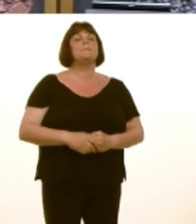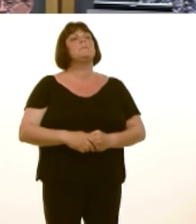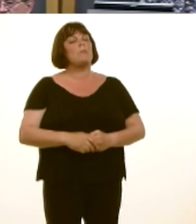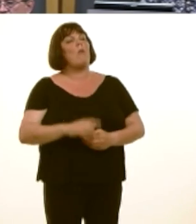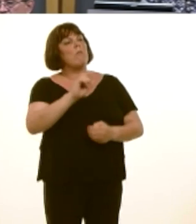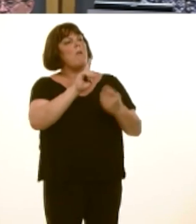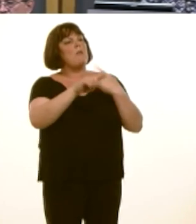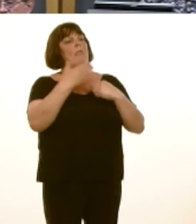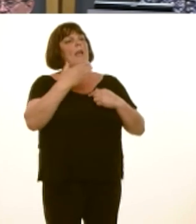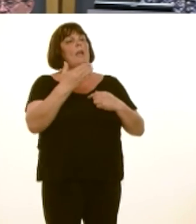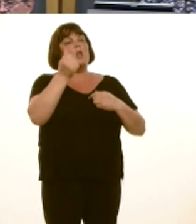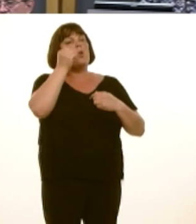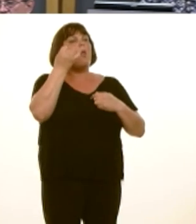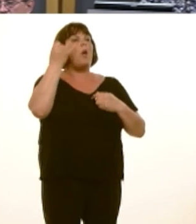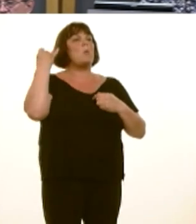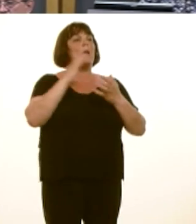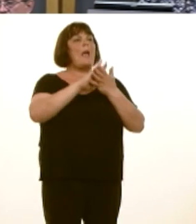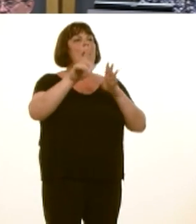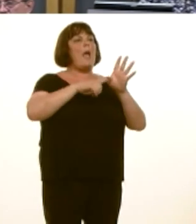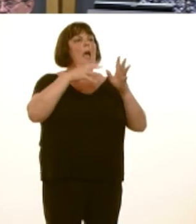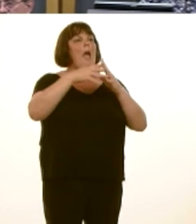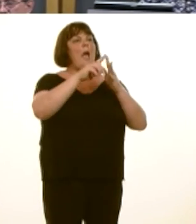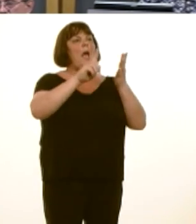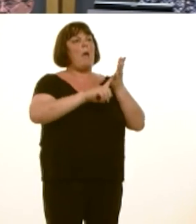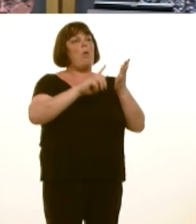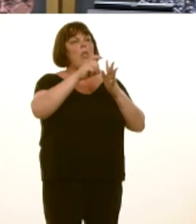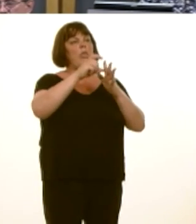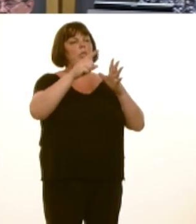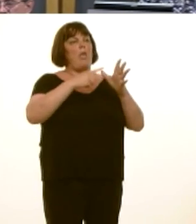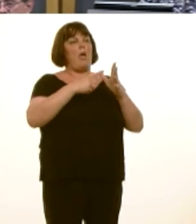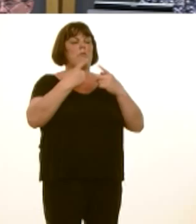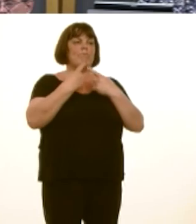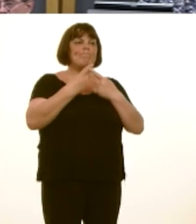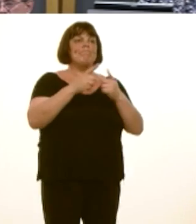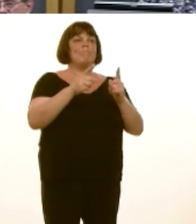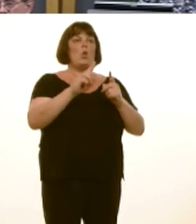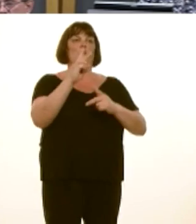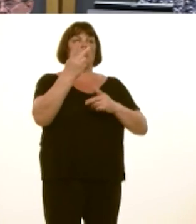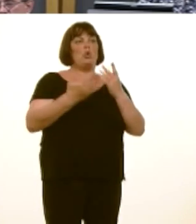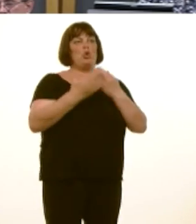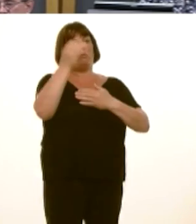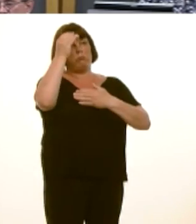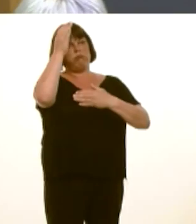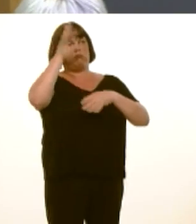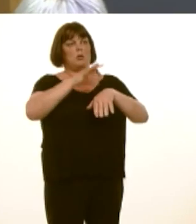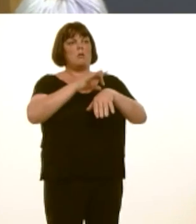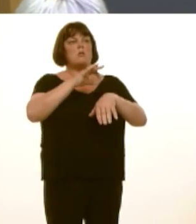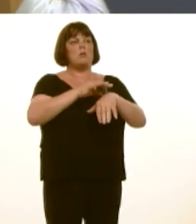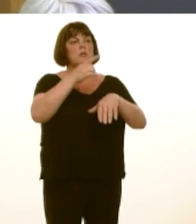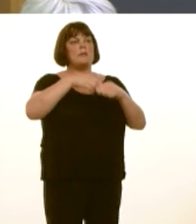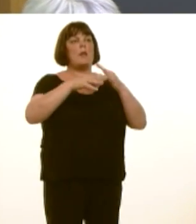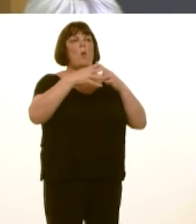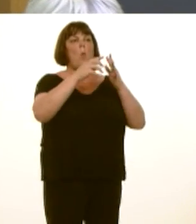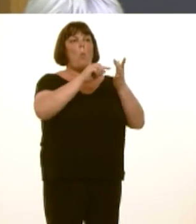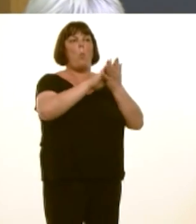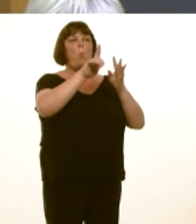week, Hewlett announced the recruitment of two new consultants to Withybush, and that is extremely welcome. At the same time, the